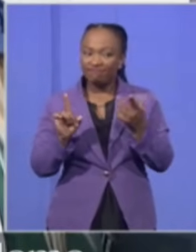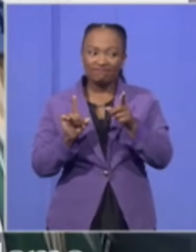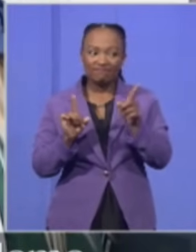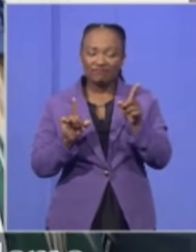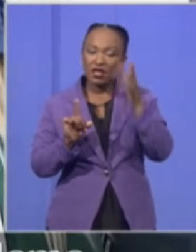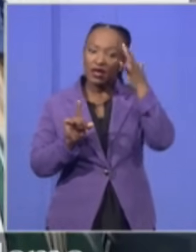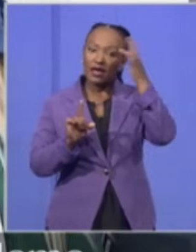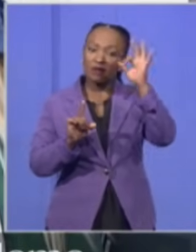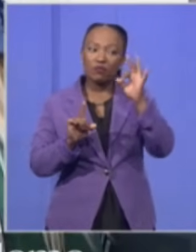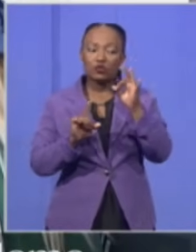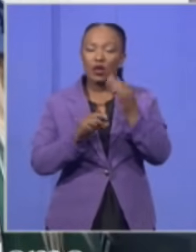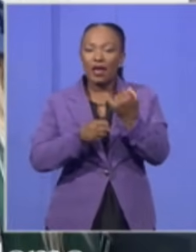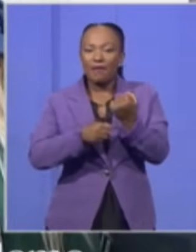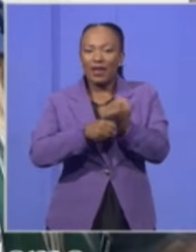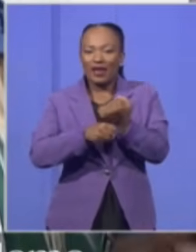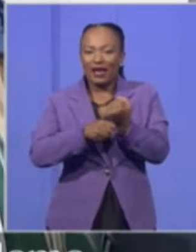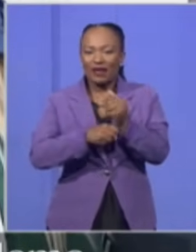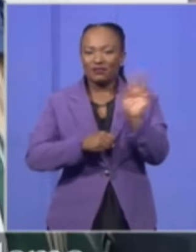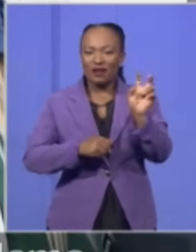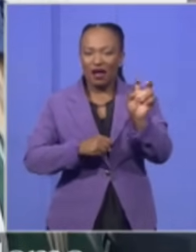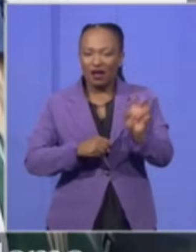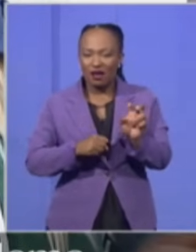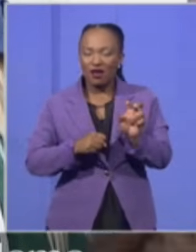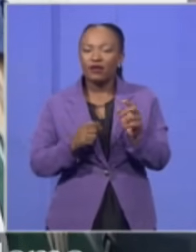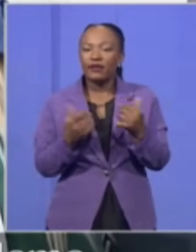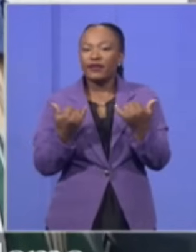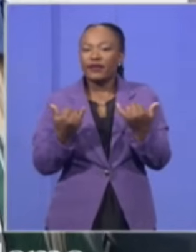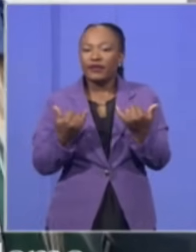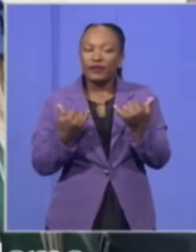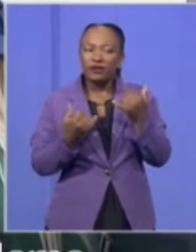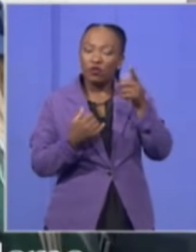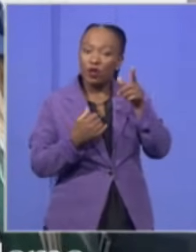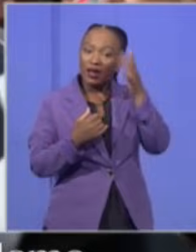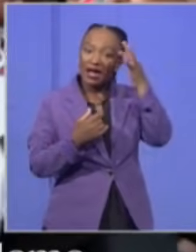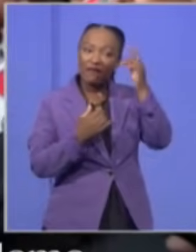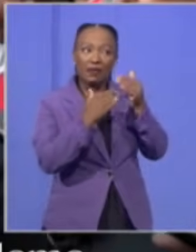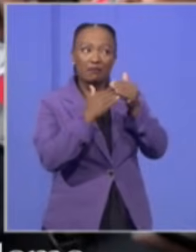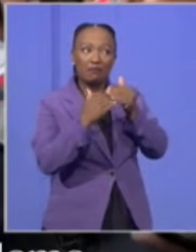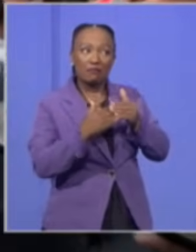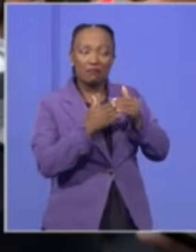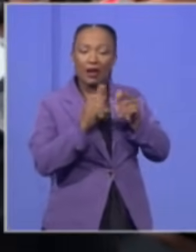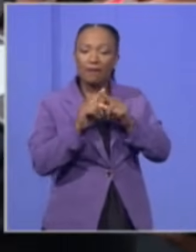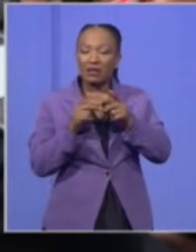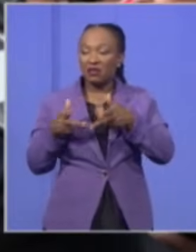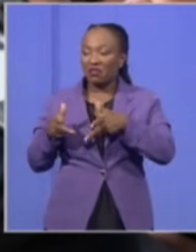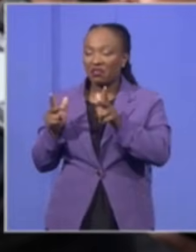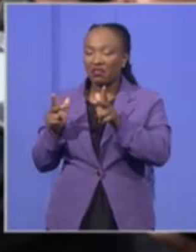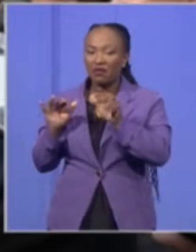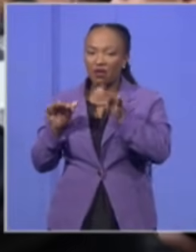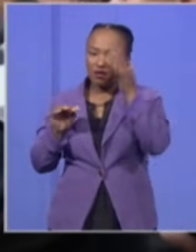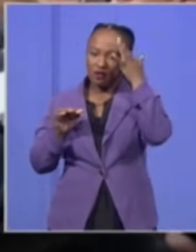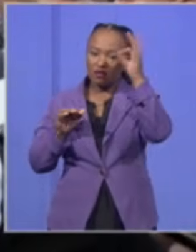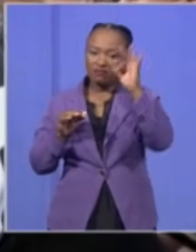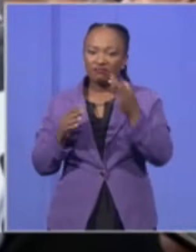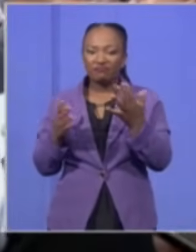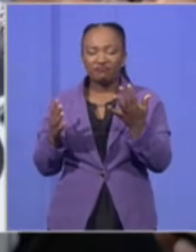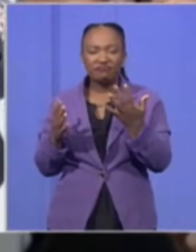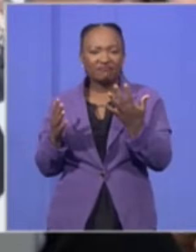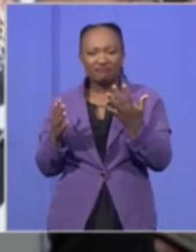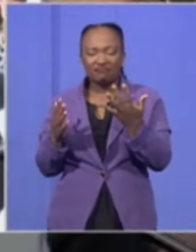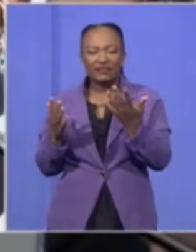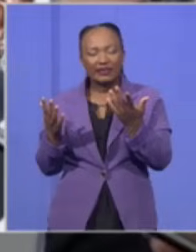bereka jang re tlhokometse ba ba leng mo gare ga puso re lebala maAfrika Borwa. Well, it's difficult not to support the budget. At some point one has to make